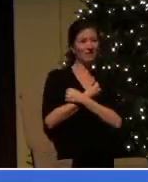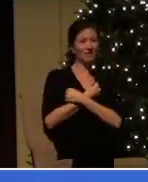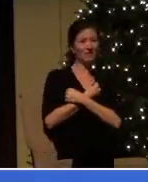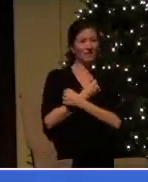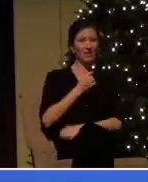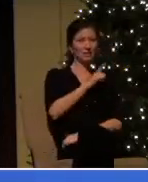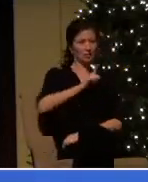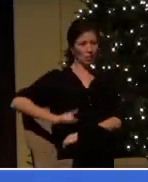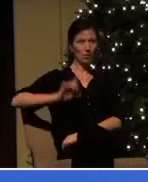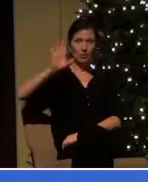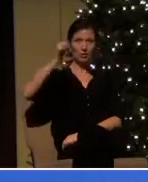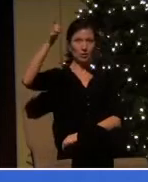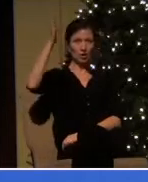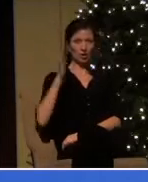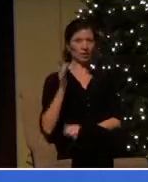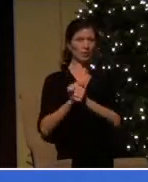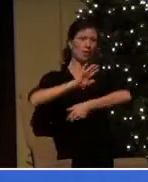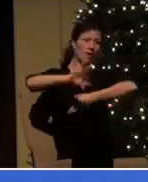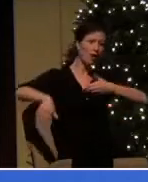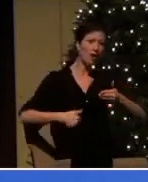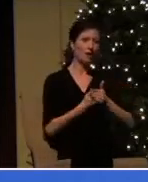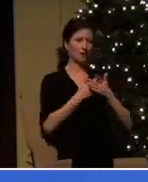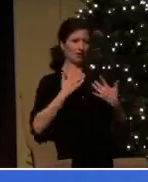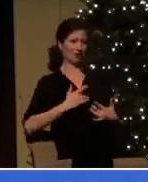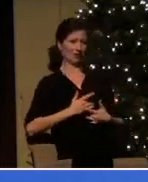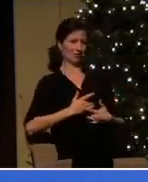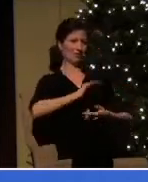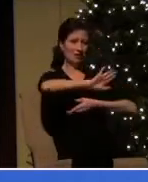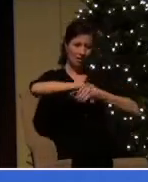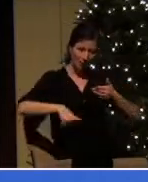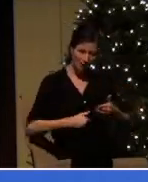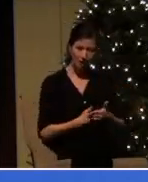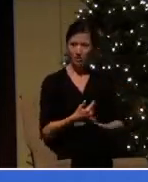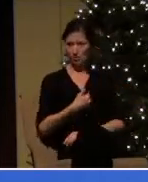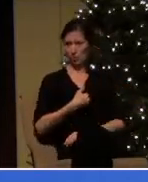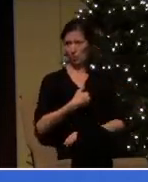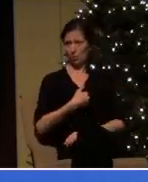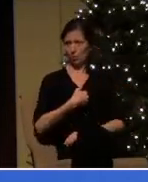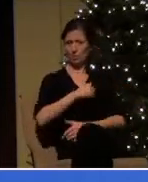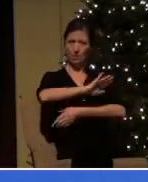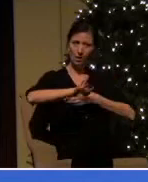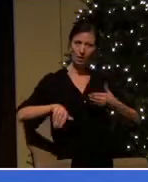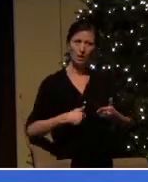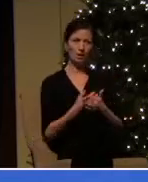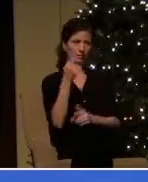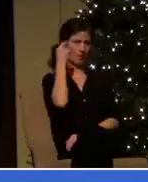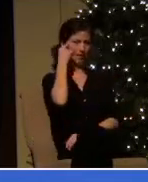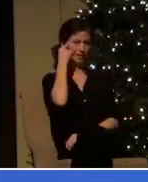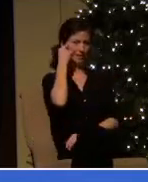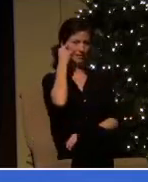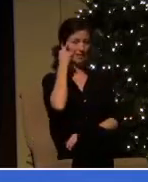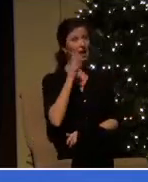All your heart, all your soul, with all your mind, and